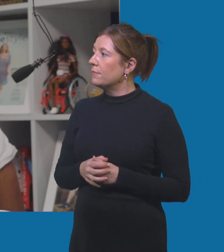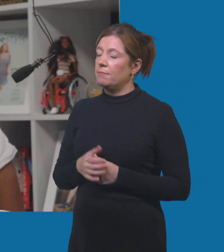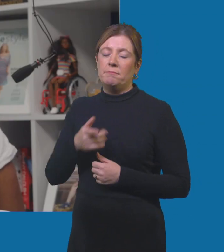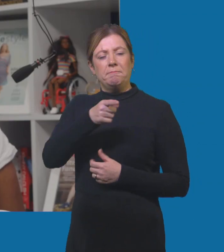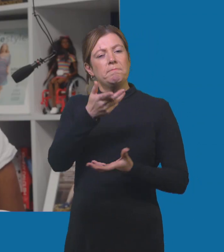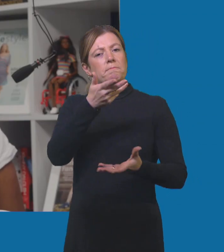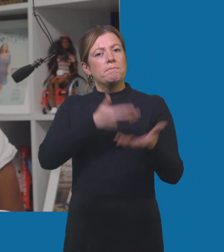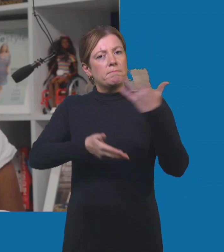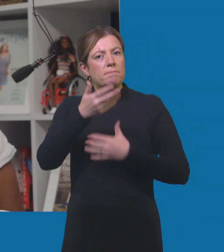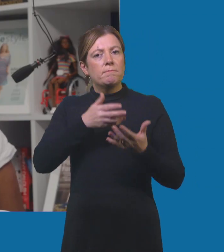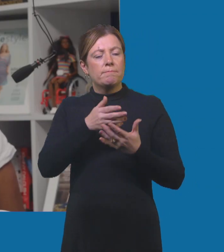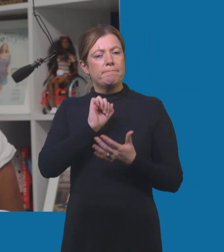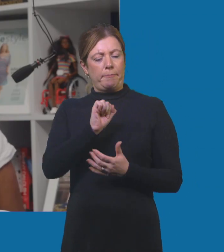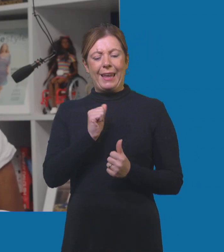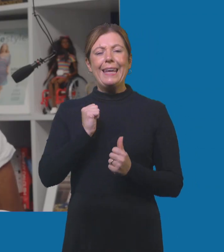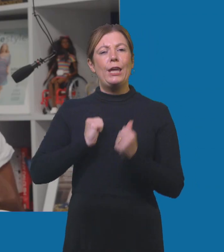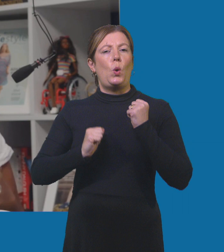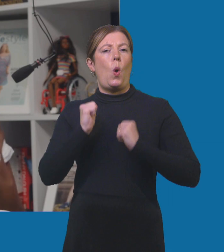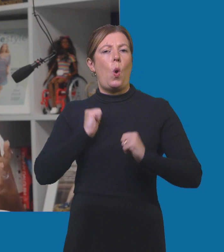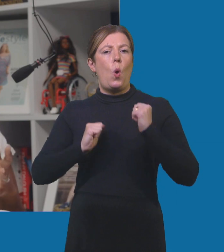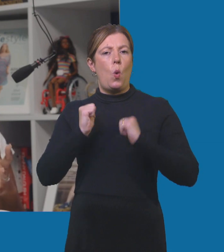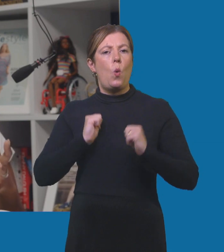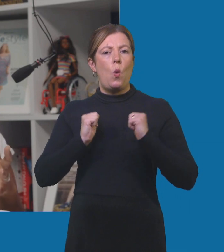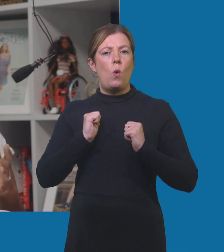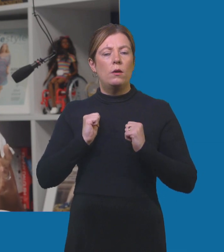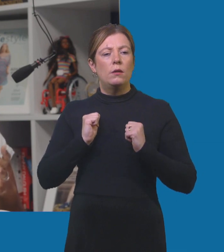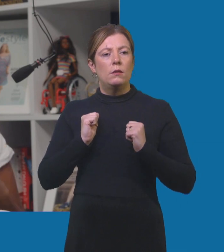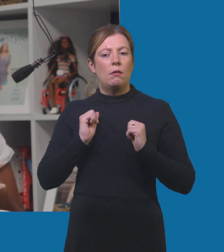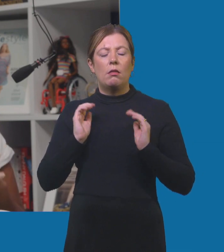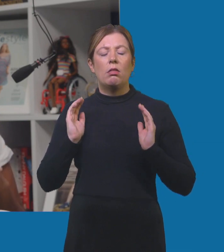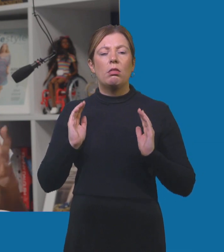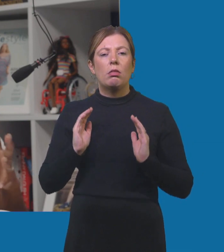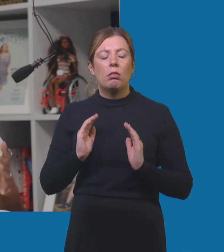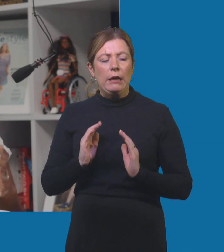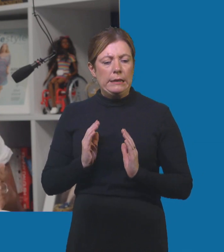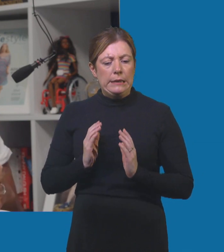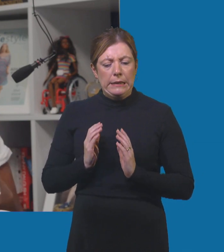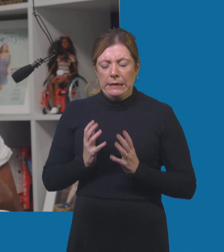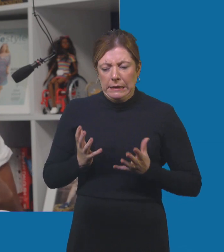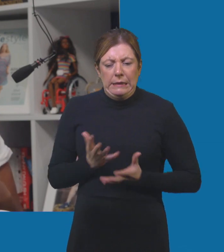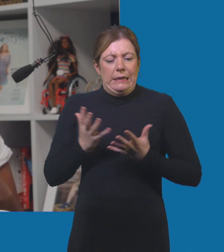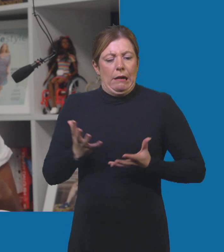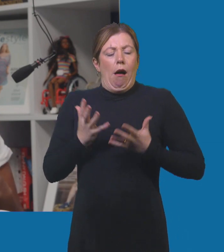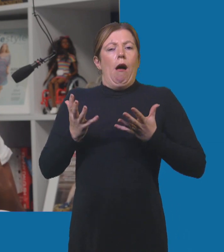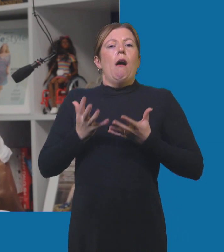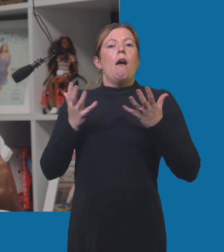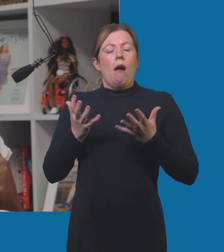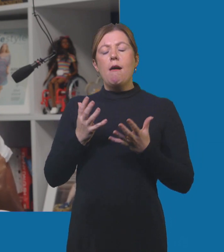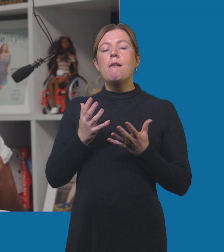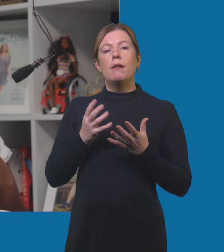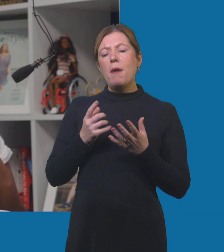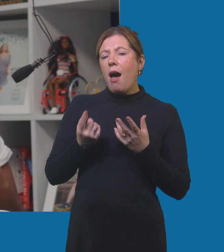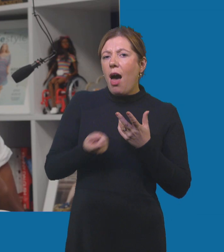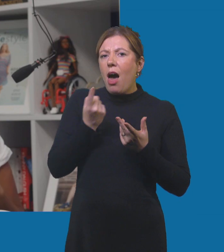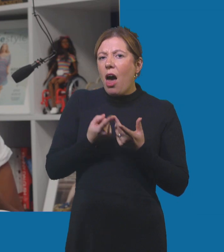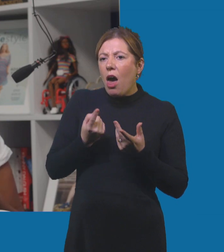whole process, your ego, you had to rebuild up yourself. But was there any other really tough moments that you look back on and